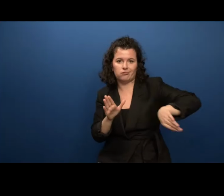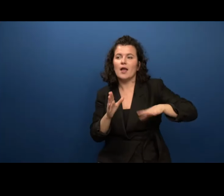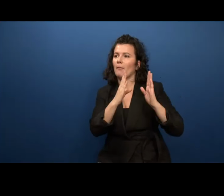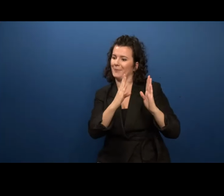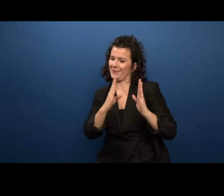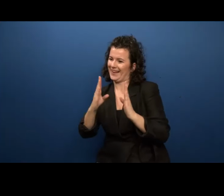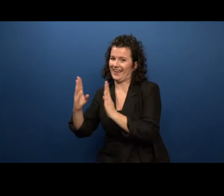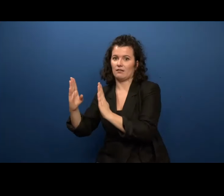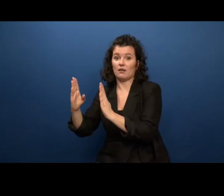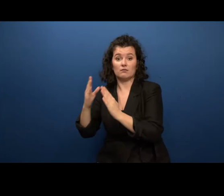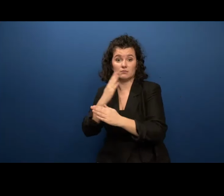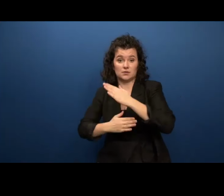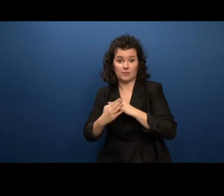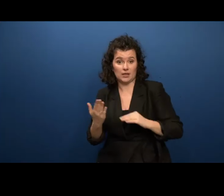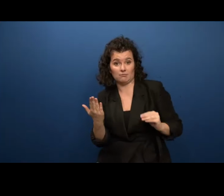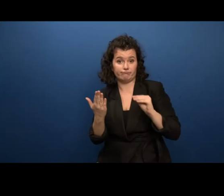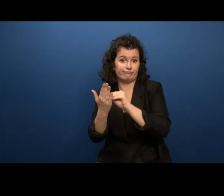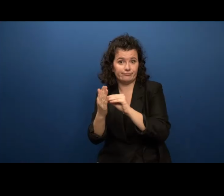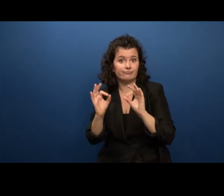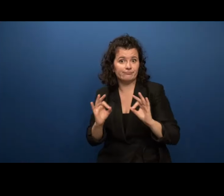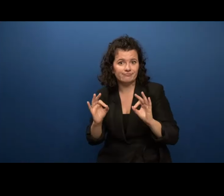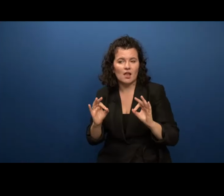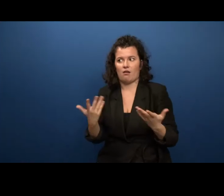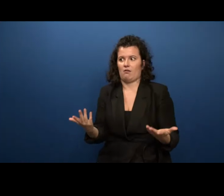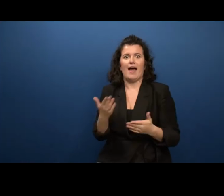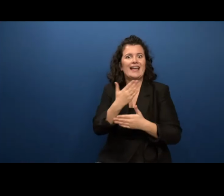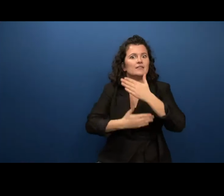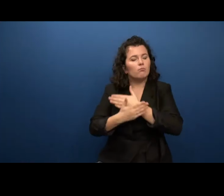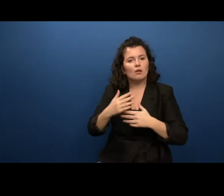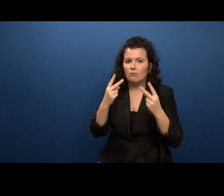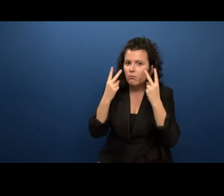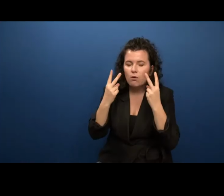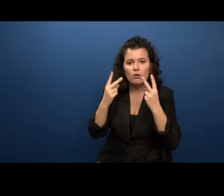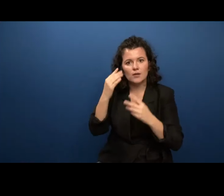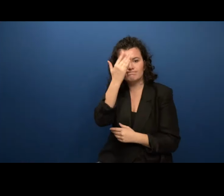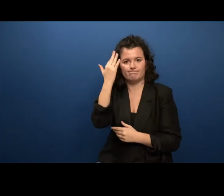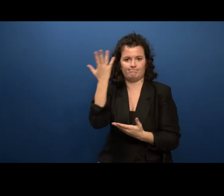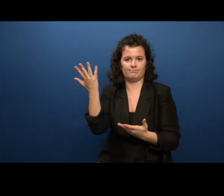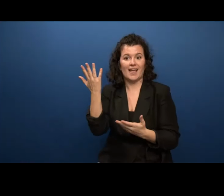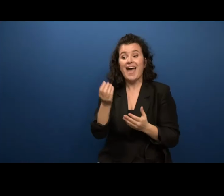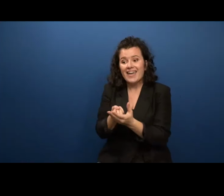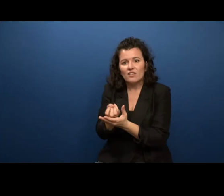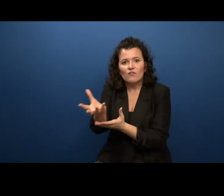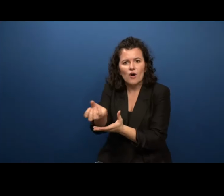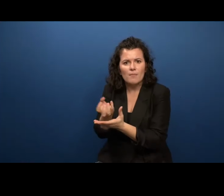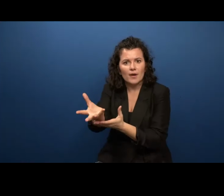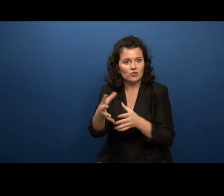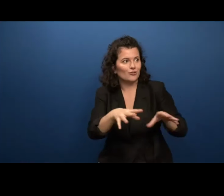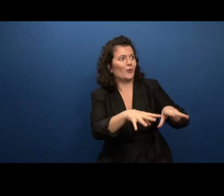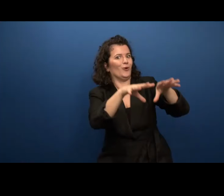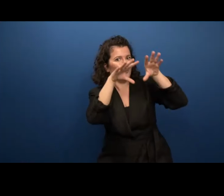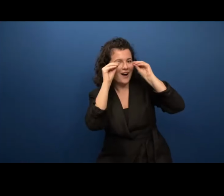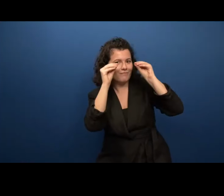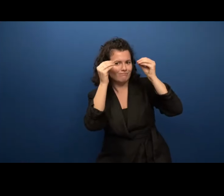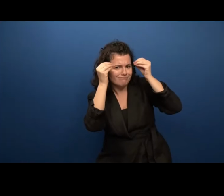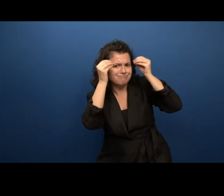issues that has affected the world. So we formulated in a way that the information could go directly to people with